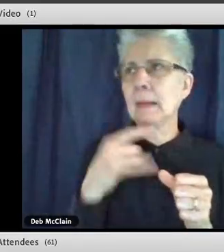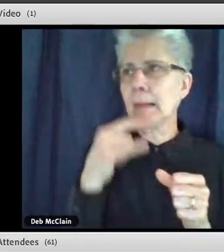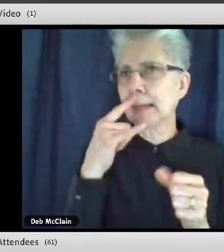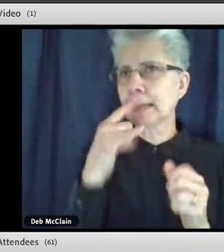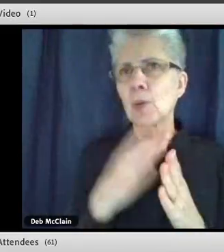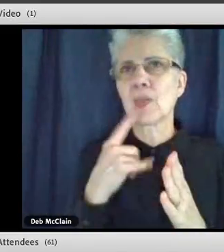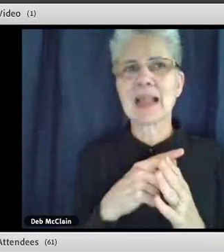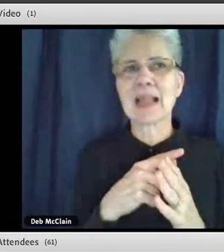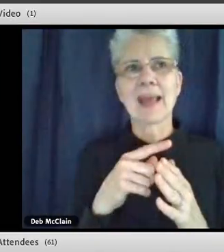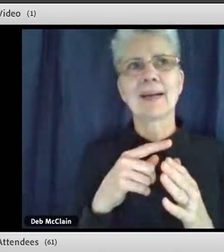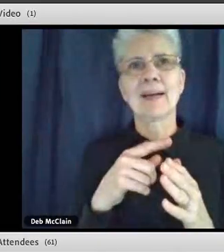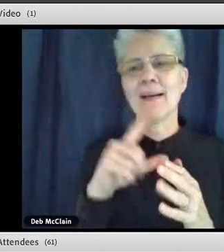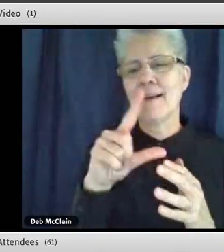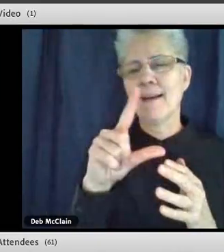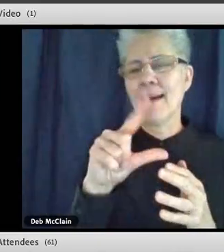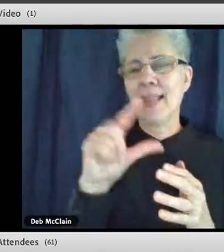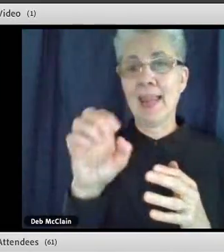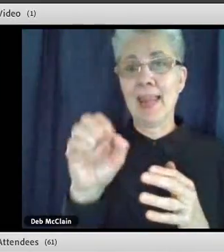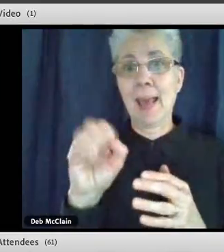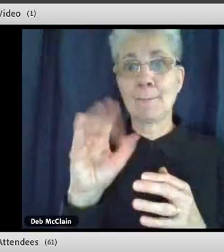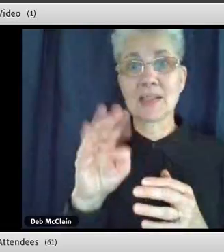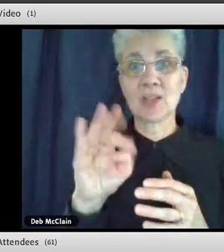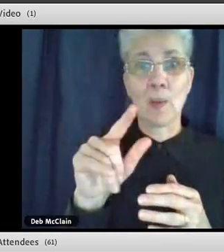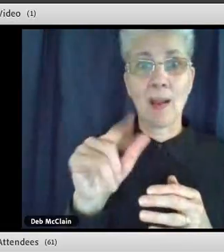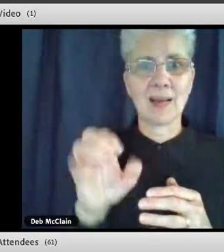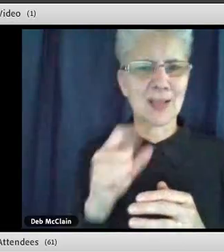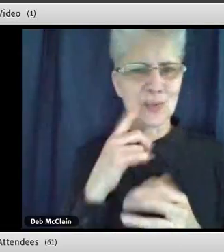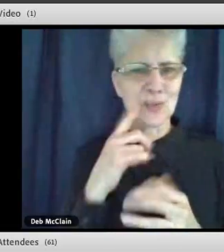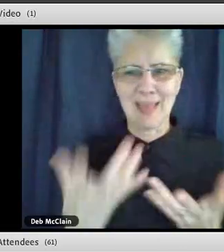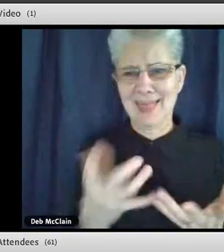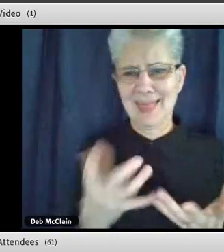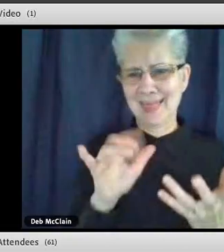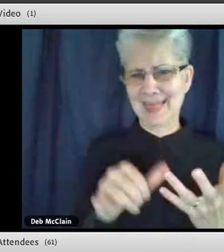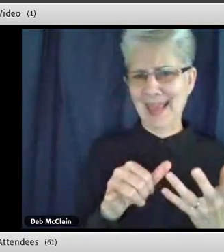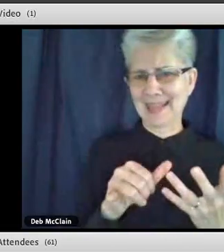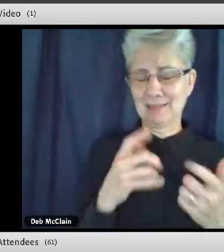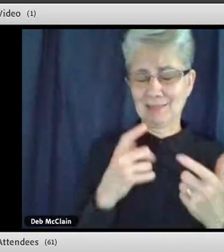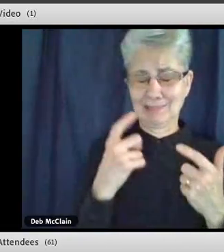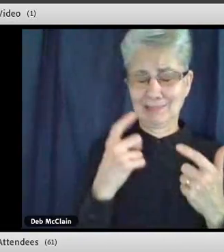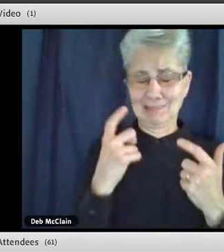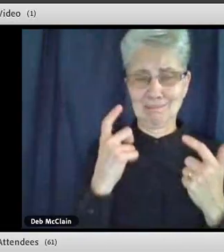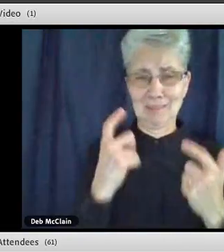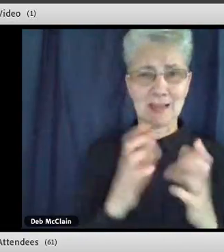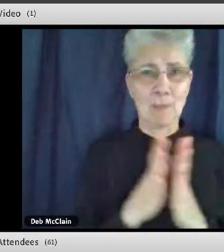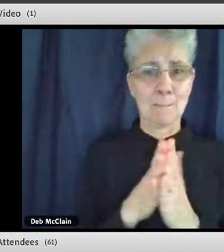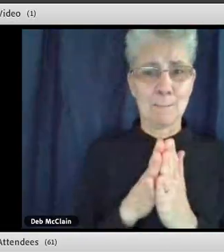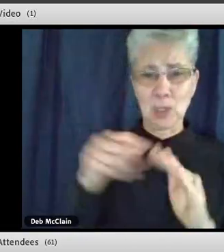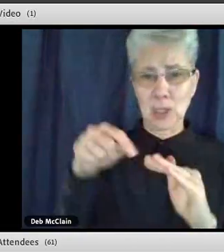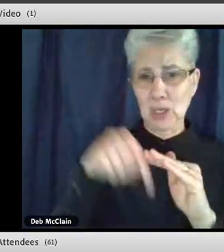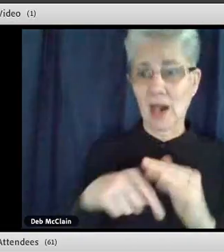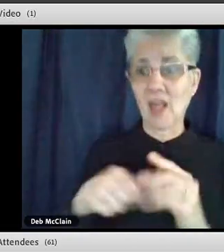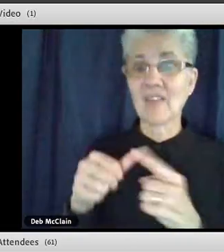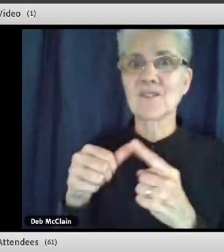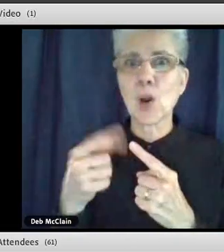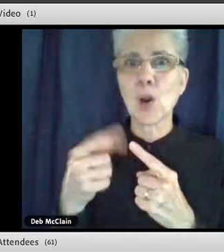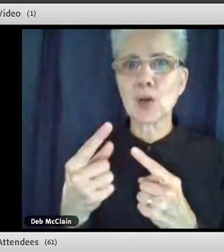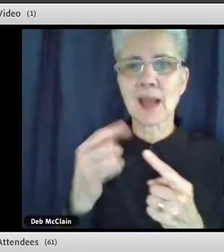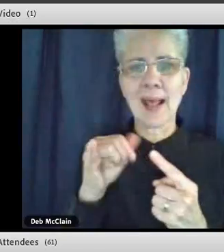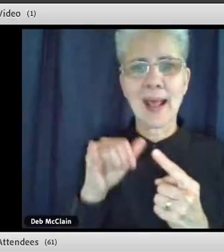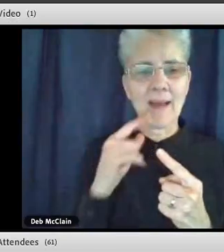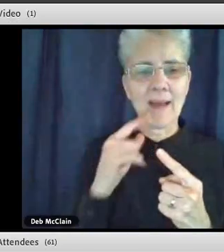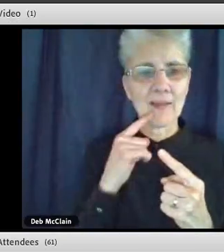Les Miserables, one of this, where it's just like, that's a massive book, the original one, and to having that abridged down to